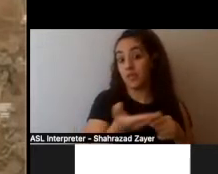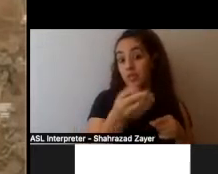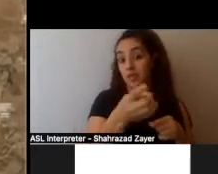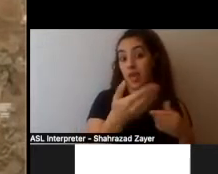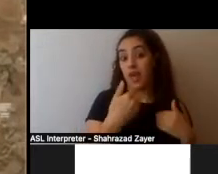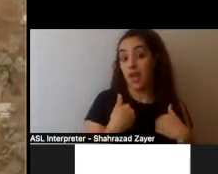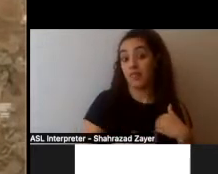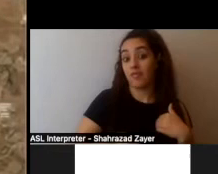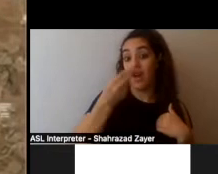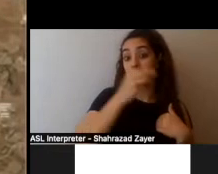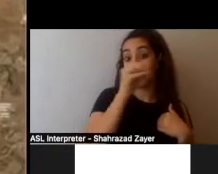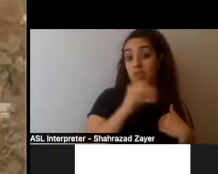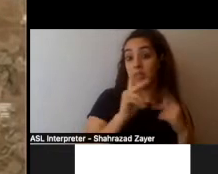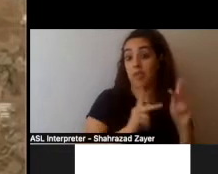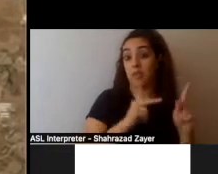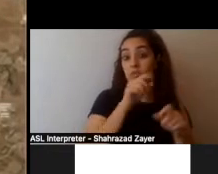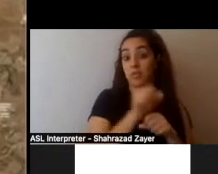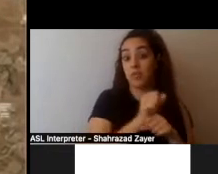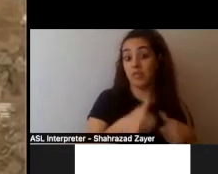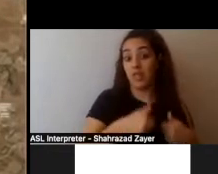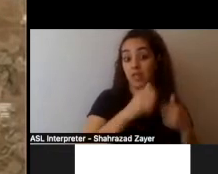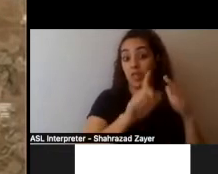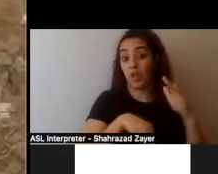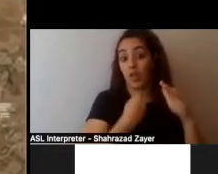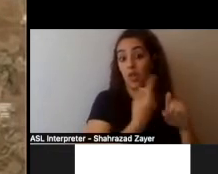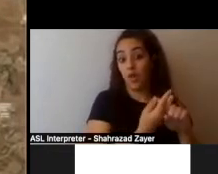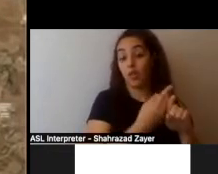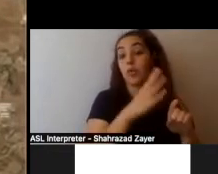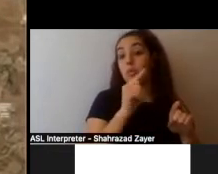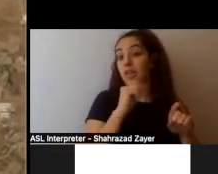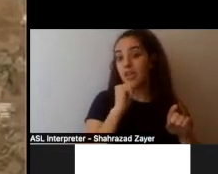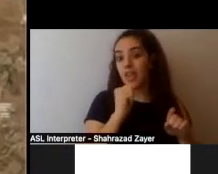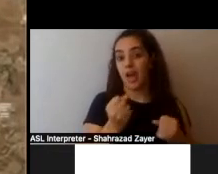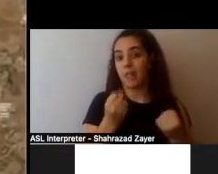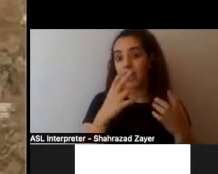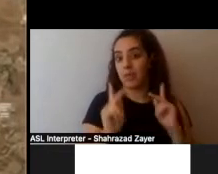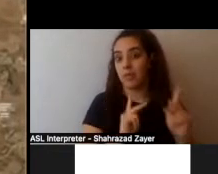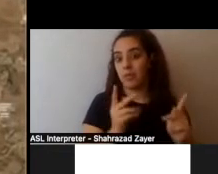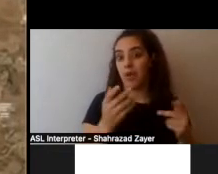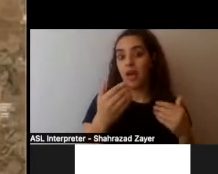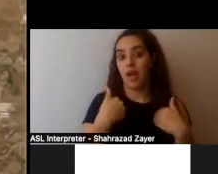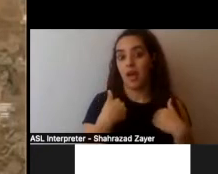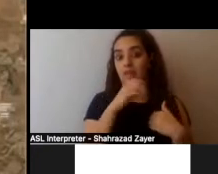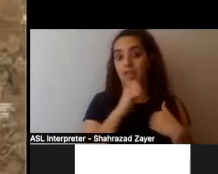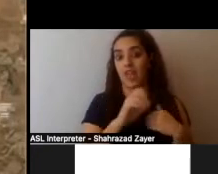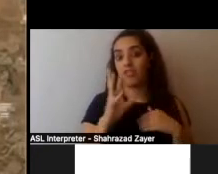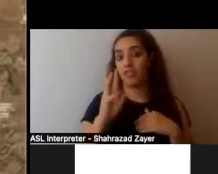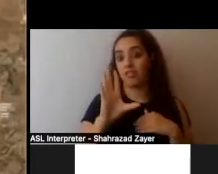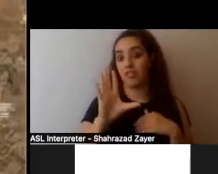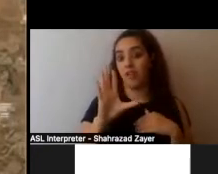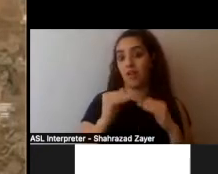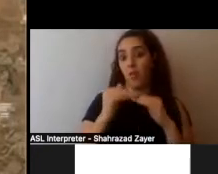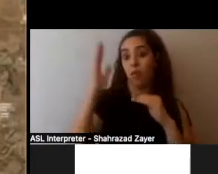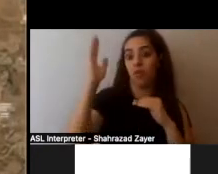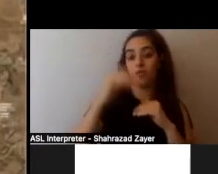people who are living alone, but not a very large proportion of people who are age 65 plus. So we can use